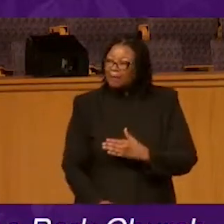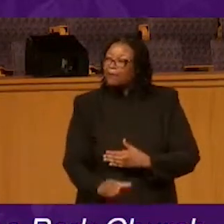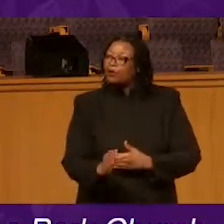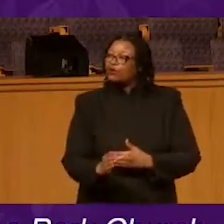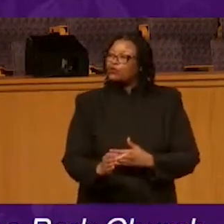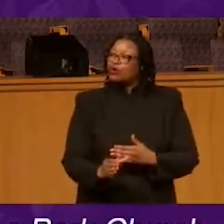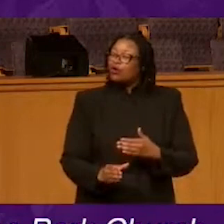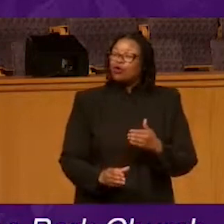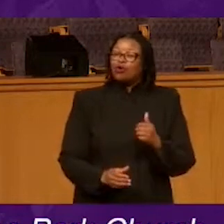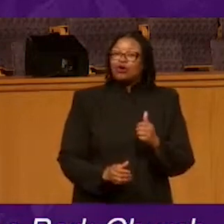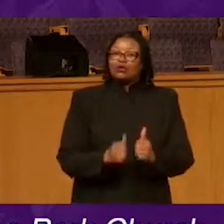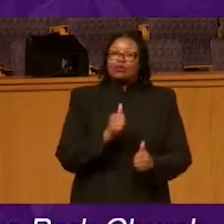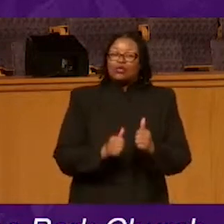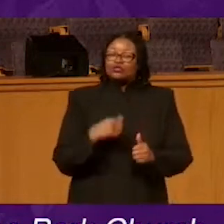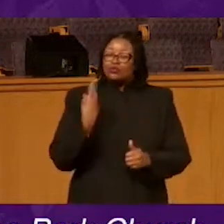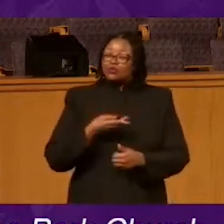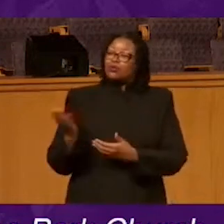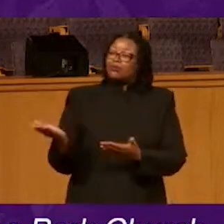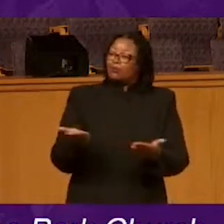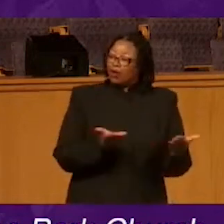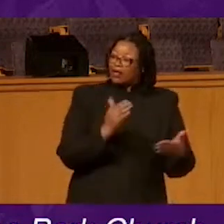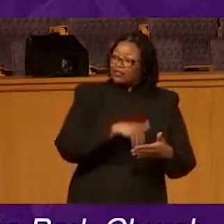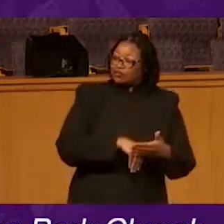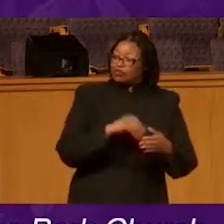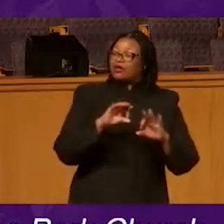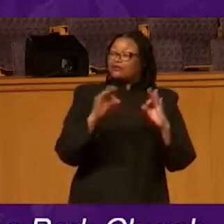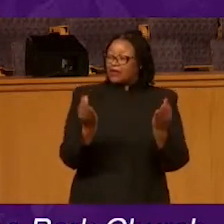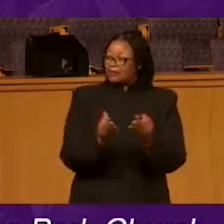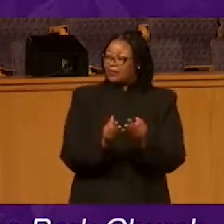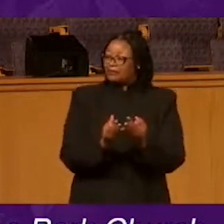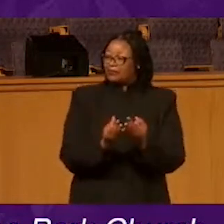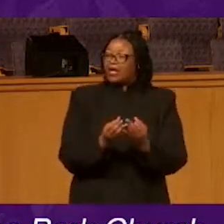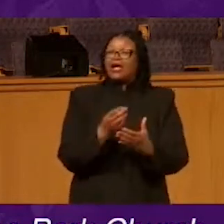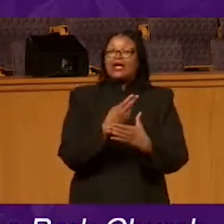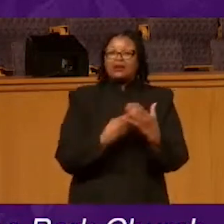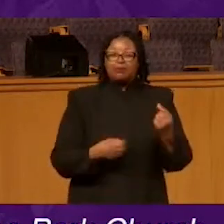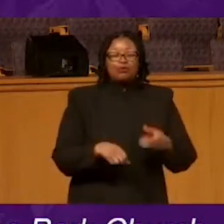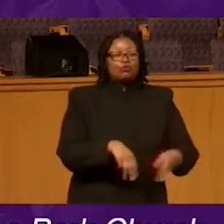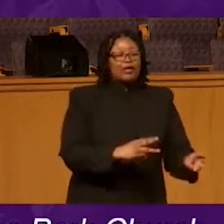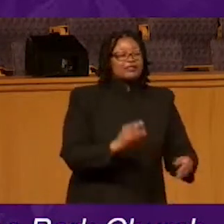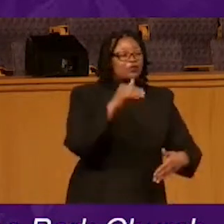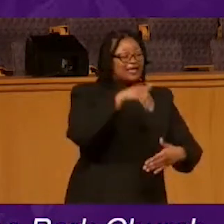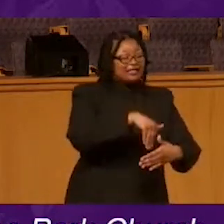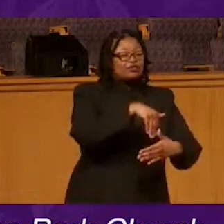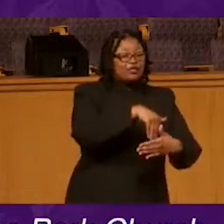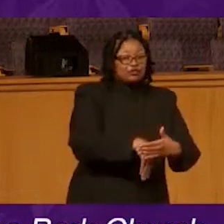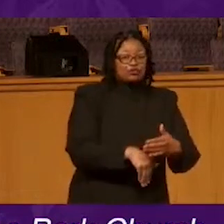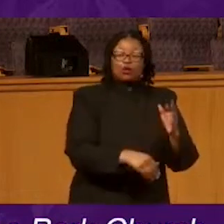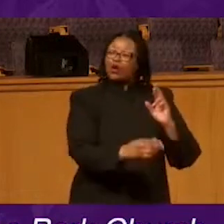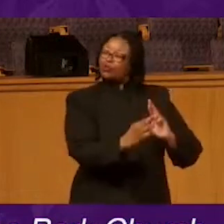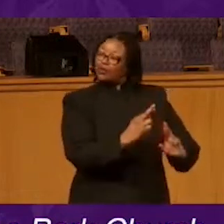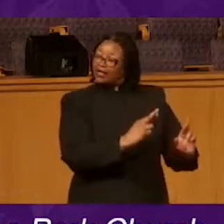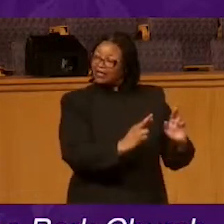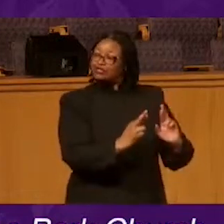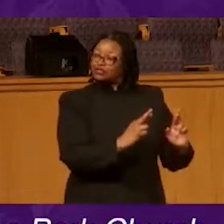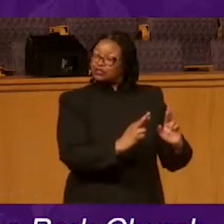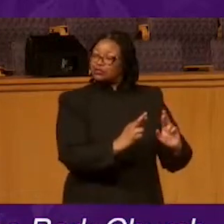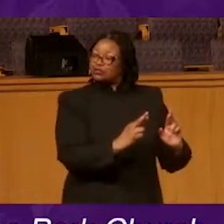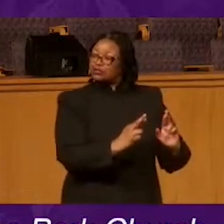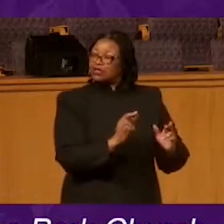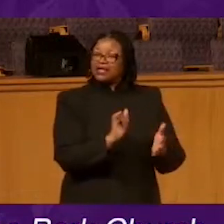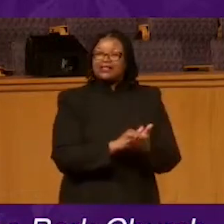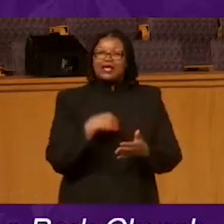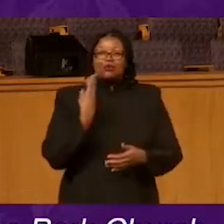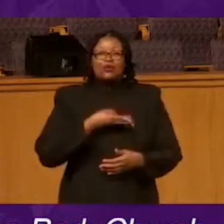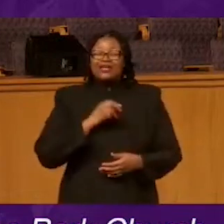into which we've been brought. And in both cases, we enter into relations that we